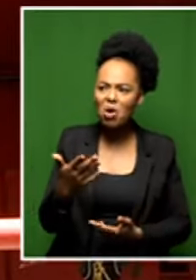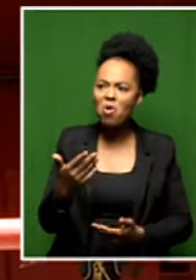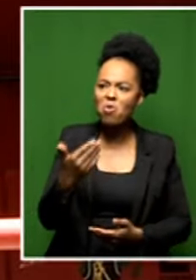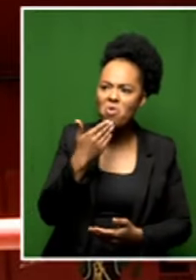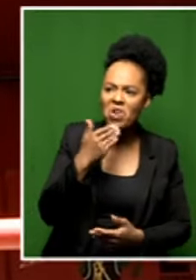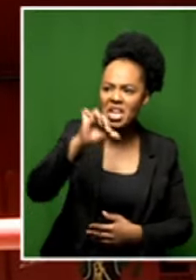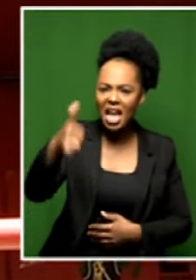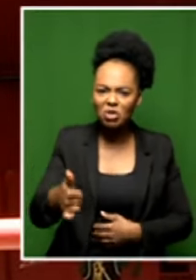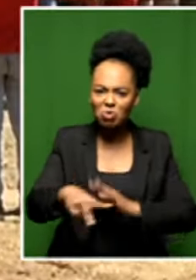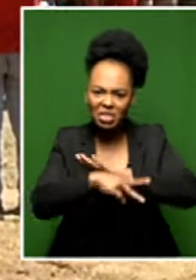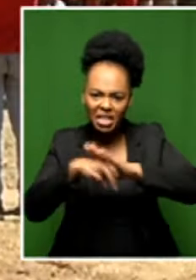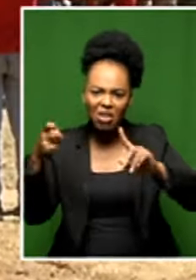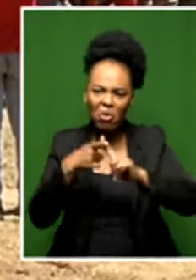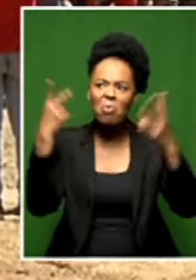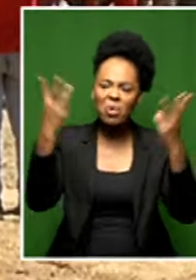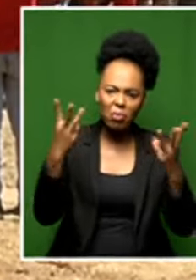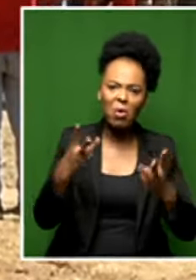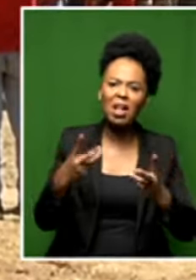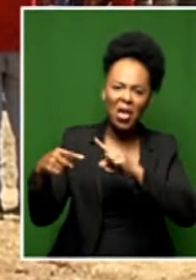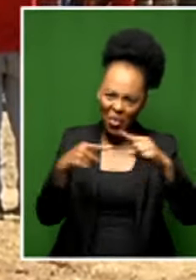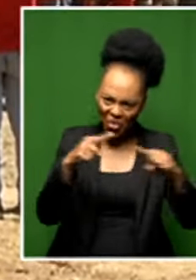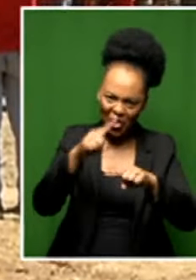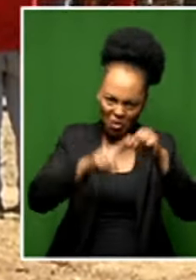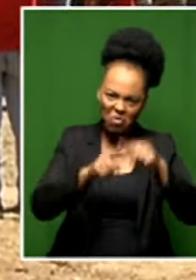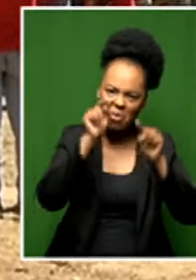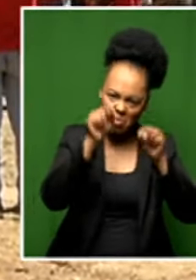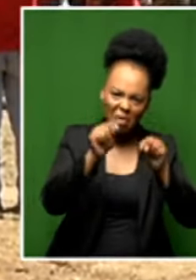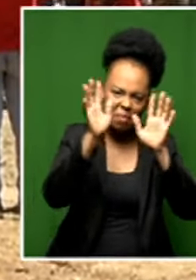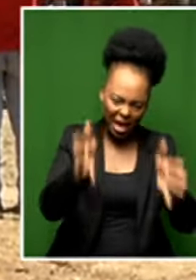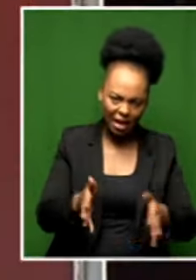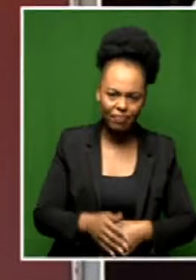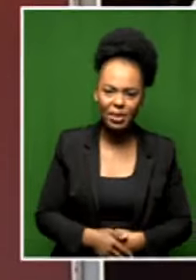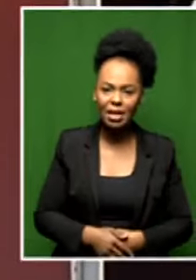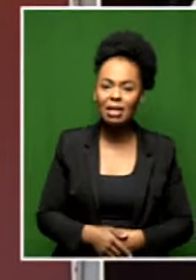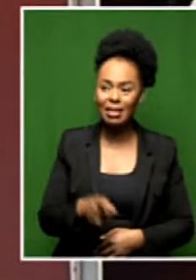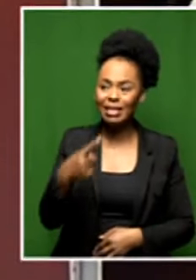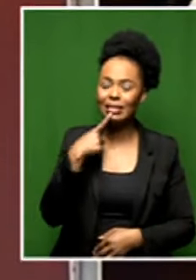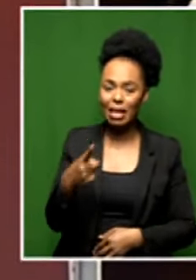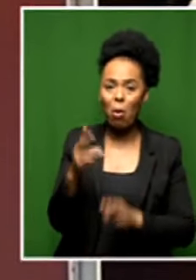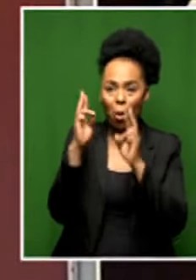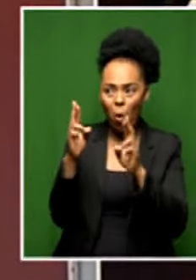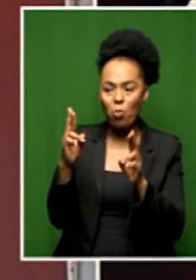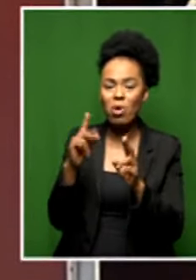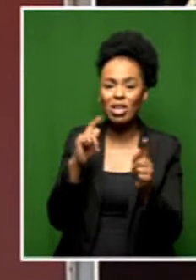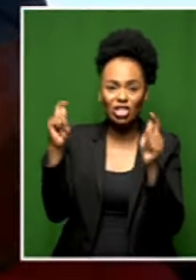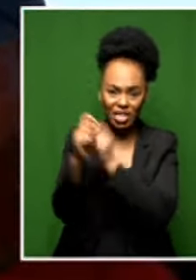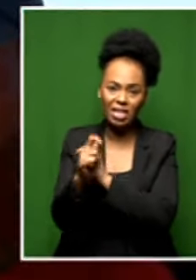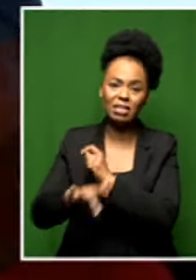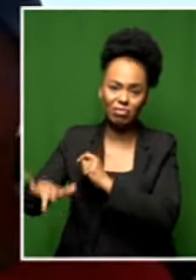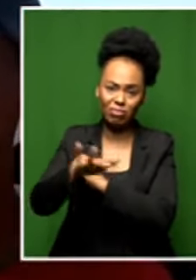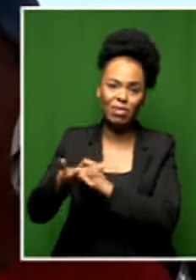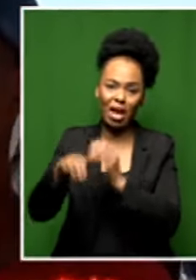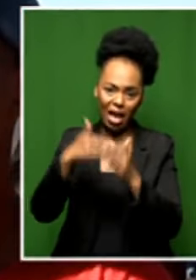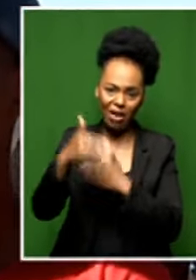steal from the poor. However, residents are hopeful that the party will bring change after the local government elections.